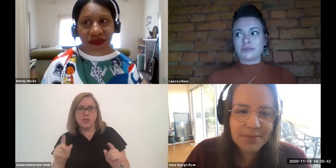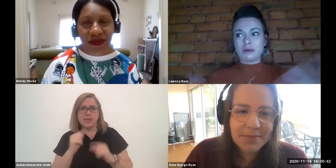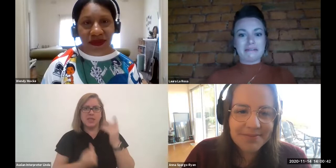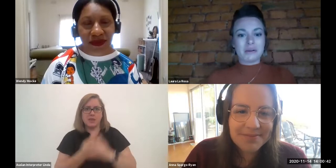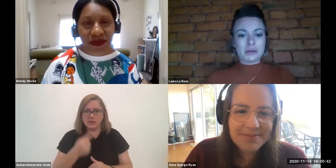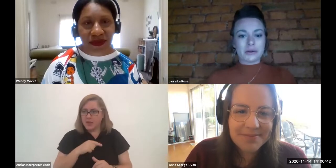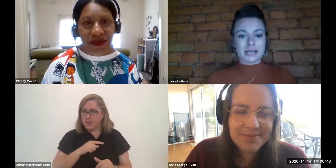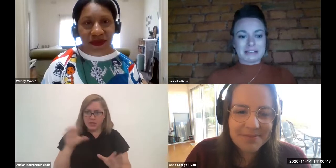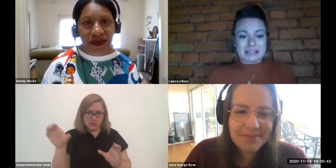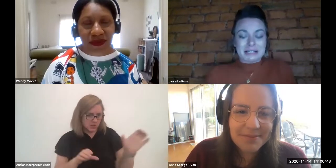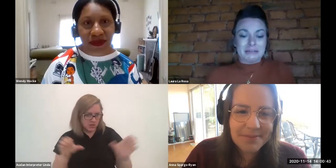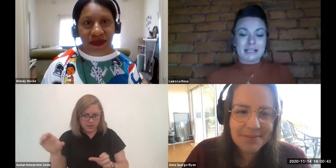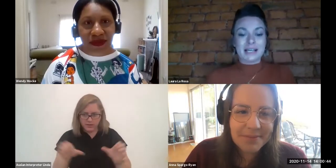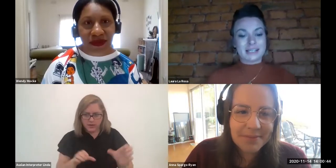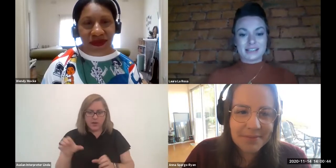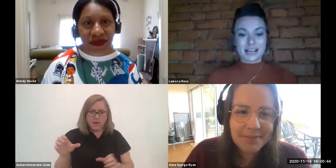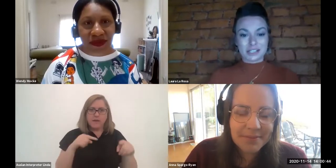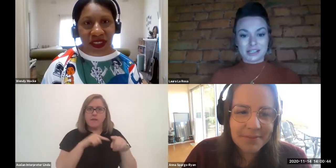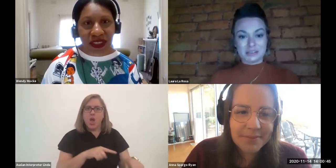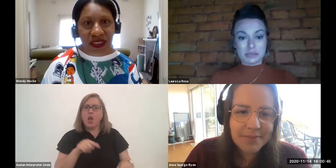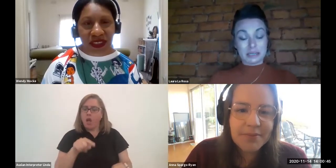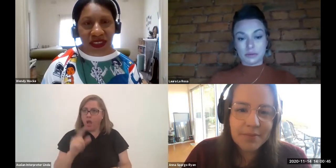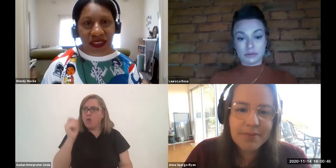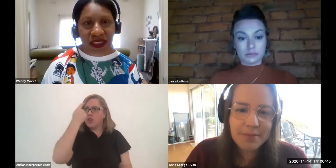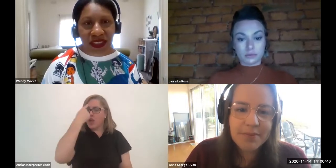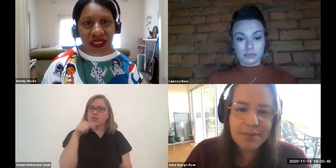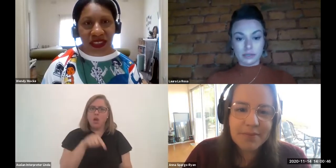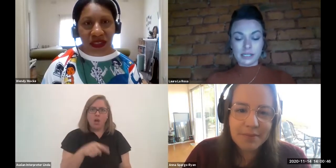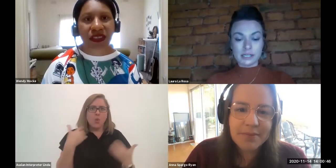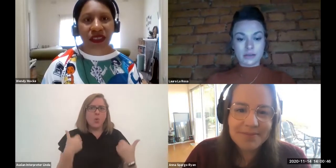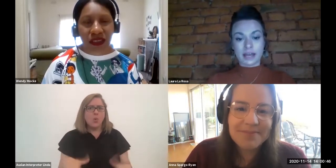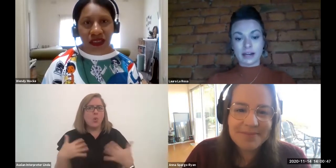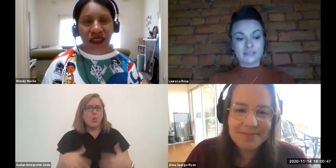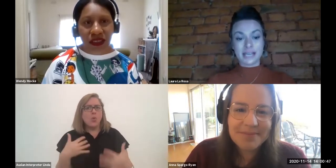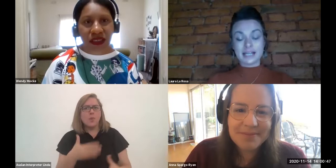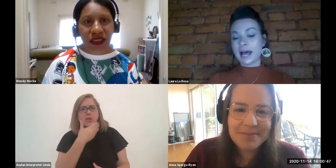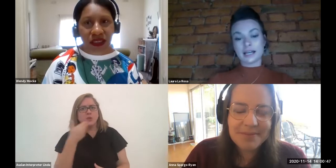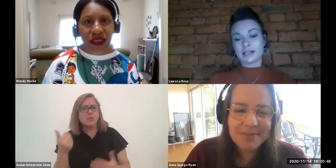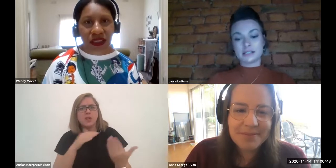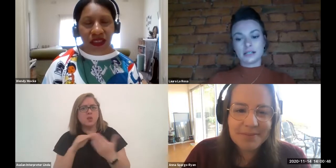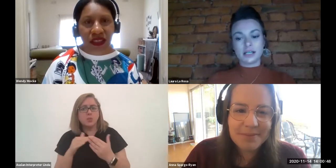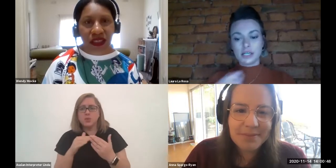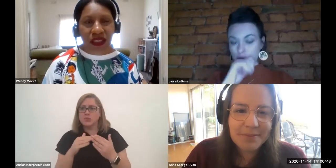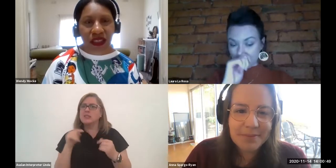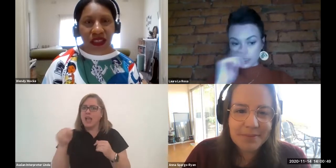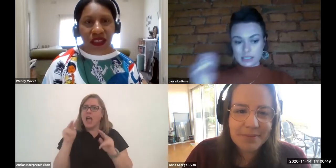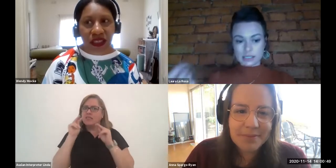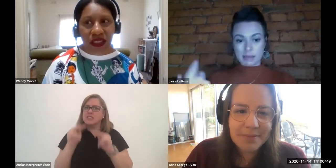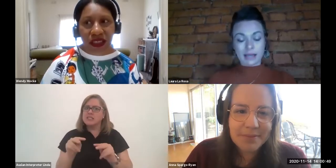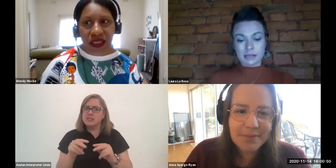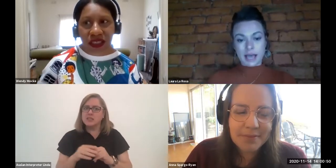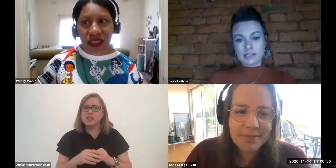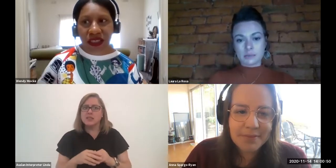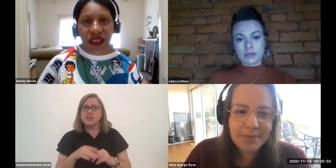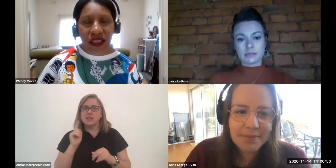of who I followed and suddenly realized that there's actually some really beautiful communities on there. And I've seen that and, you know, tuned into some